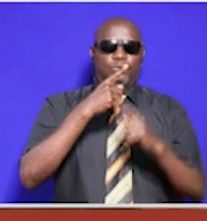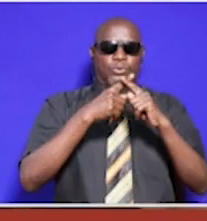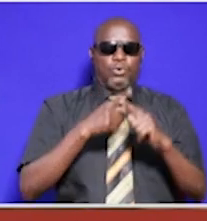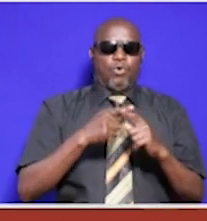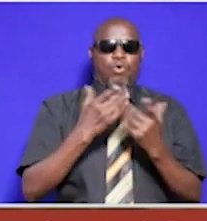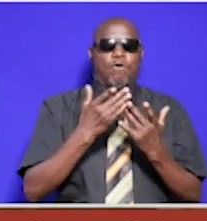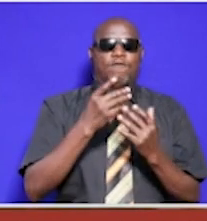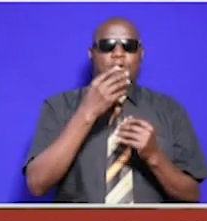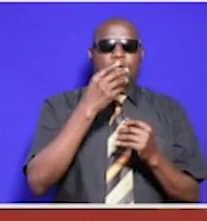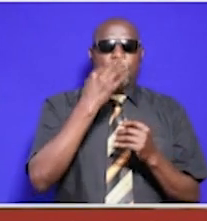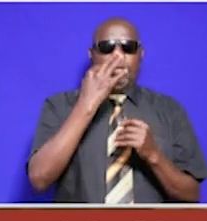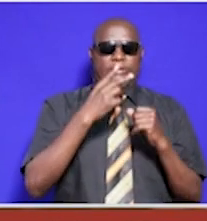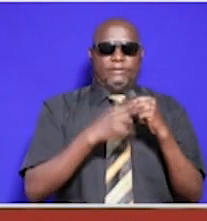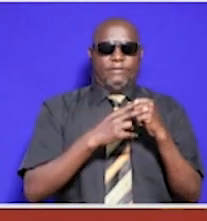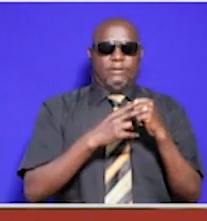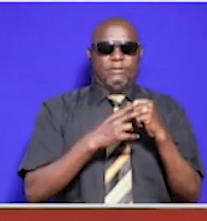37